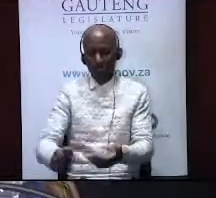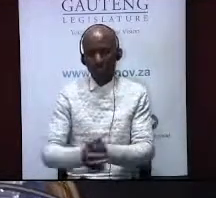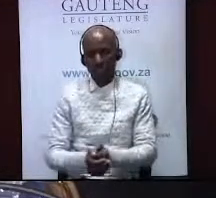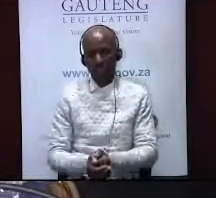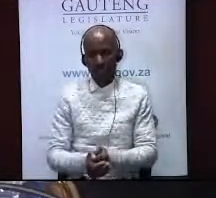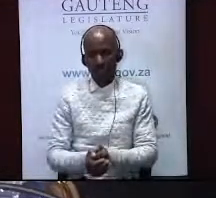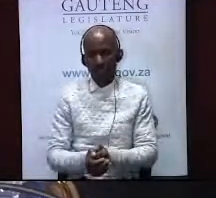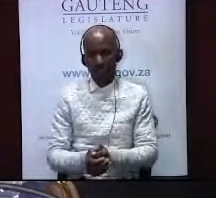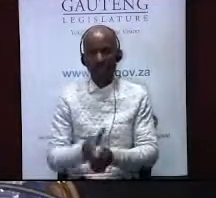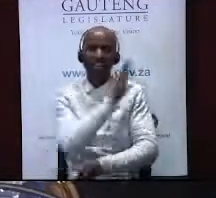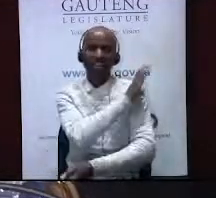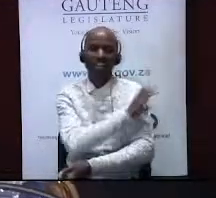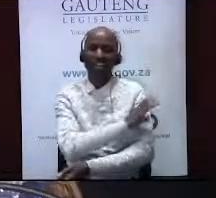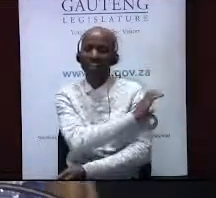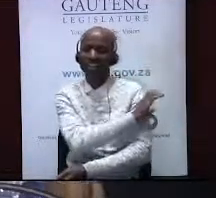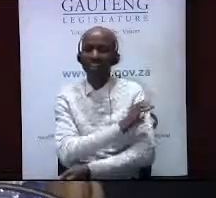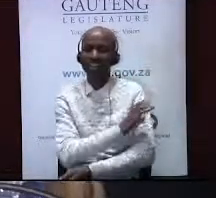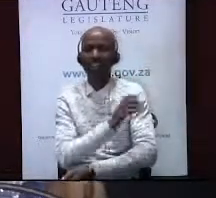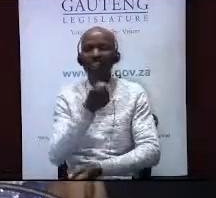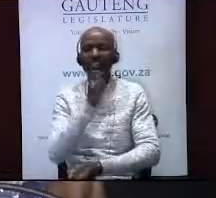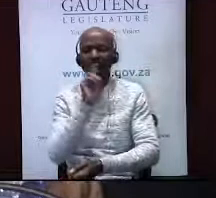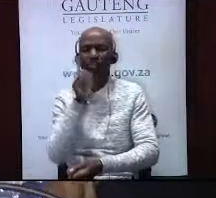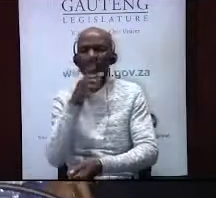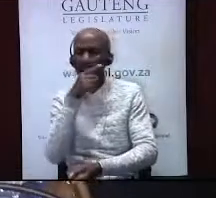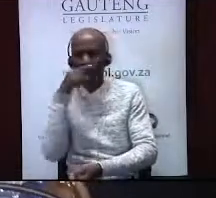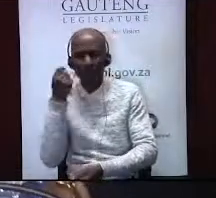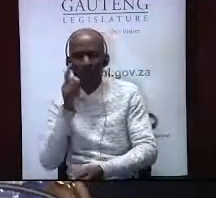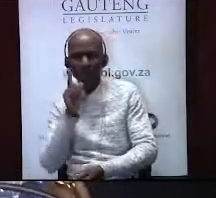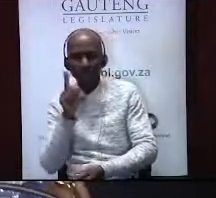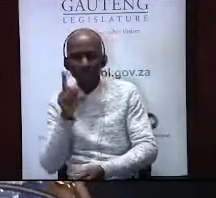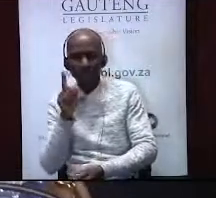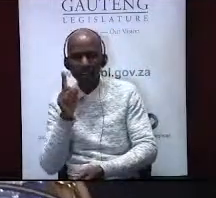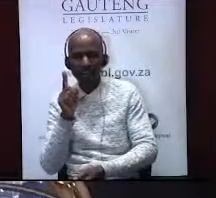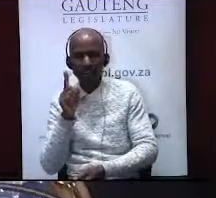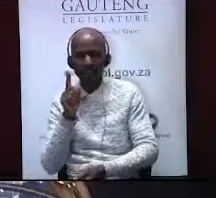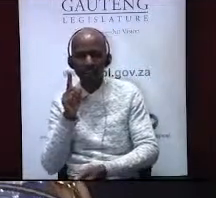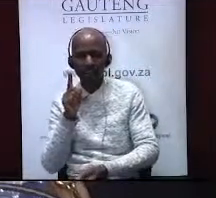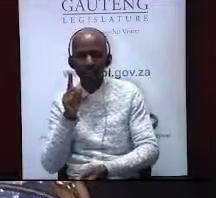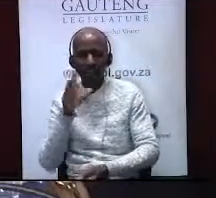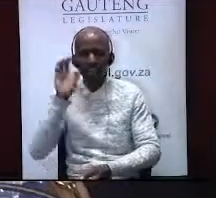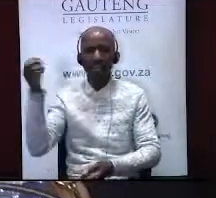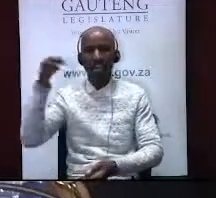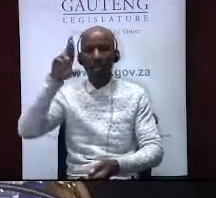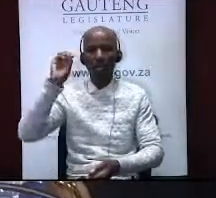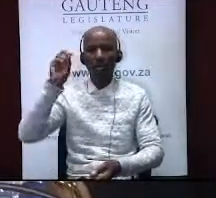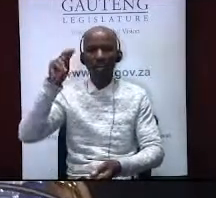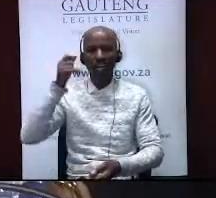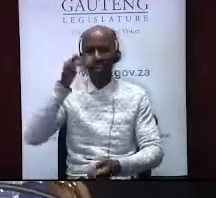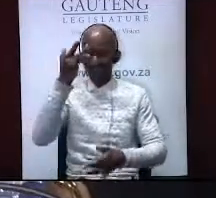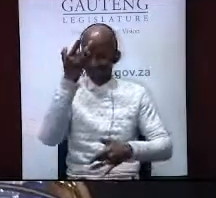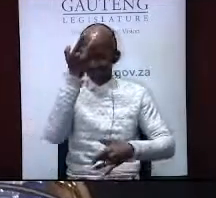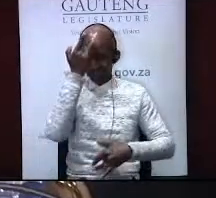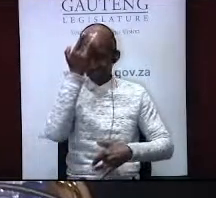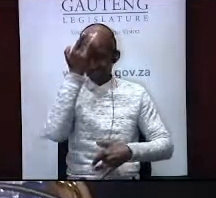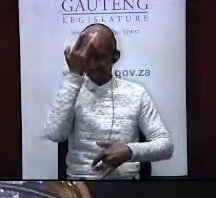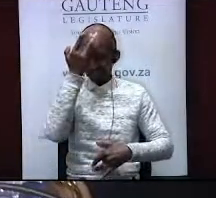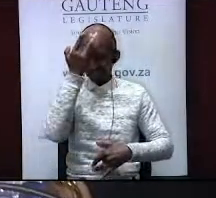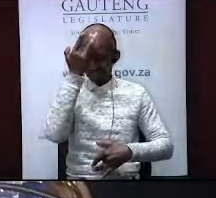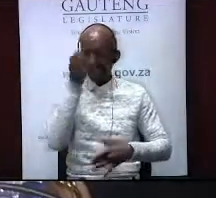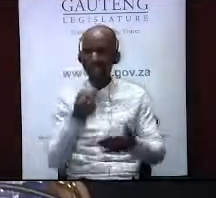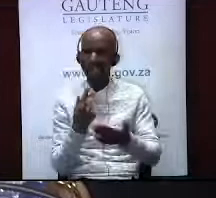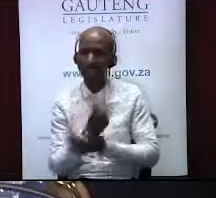Ba tsamaya di clinic tsa ba re keng chronic illnesses.